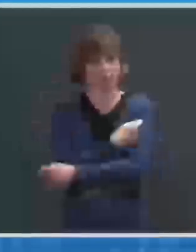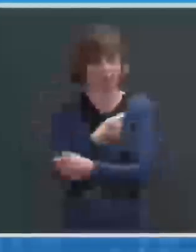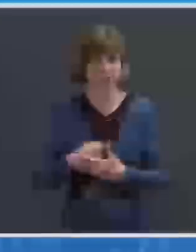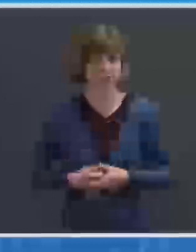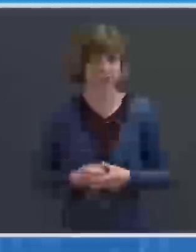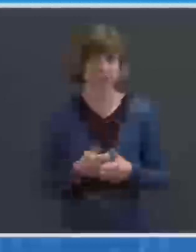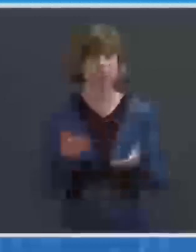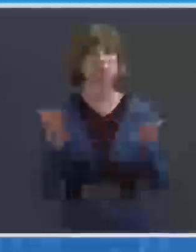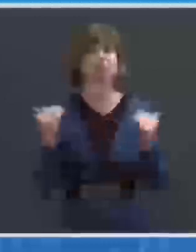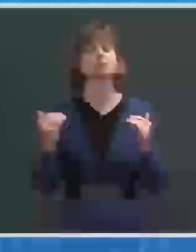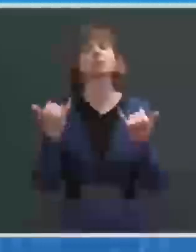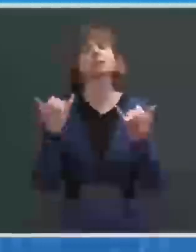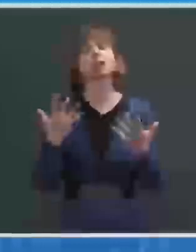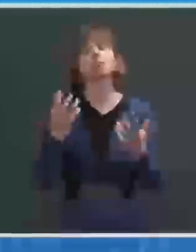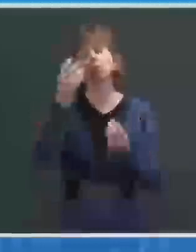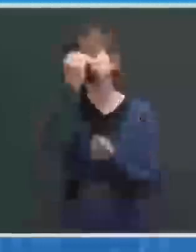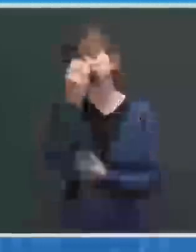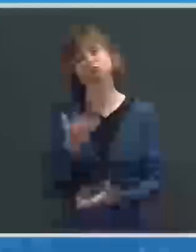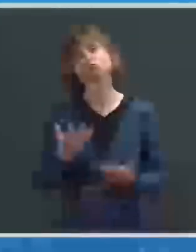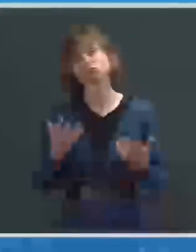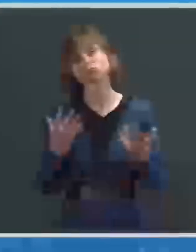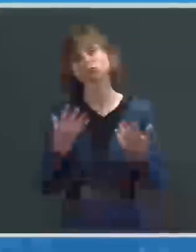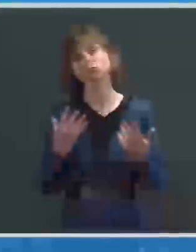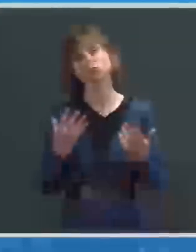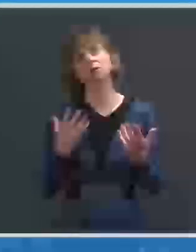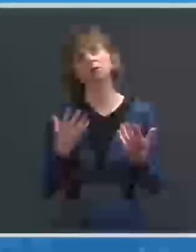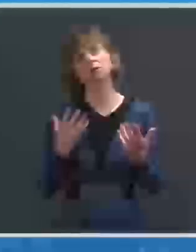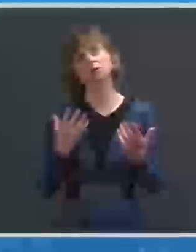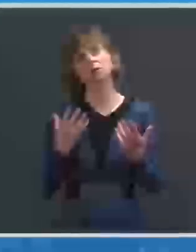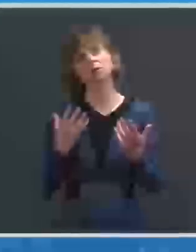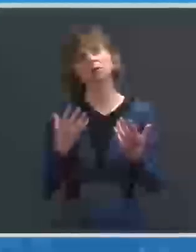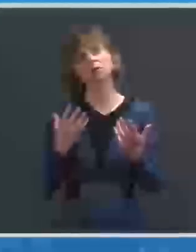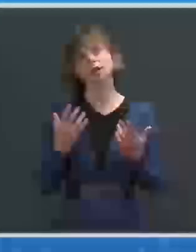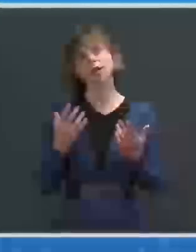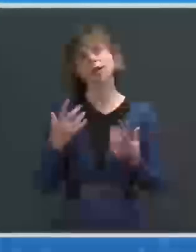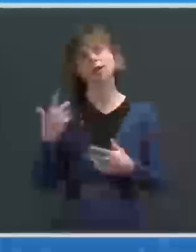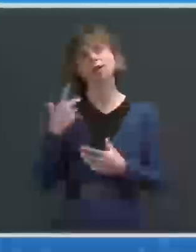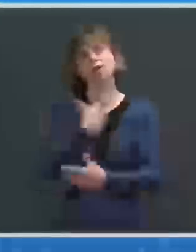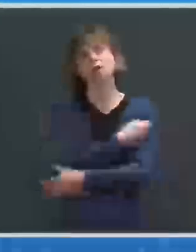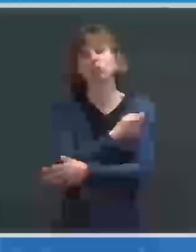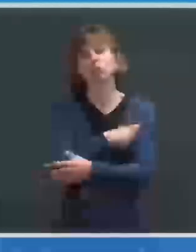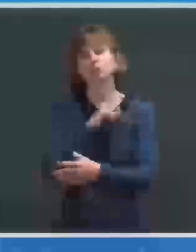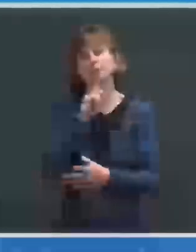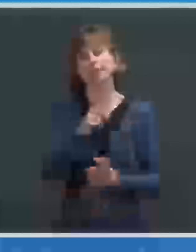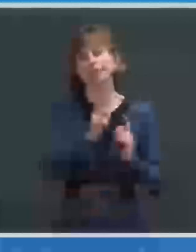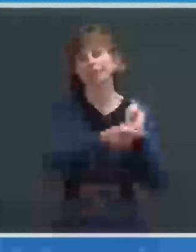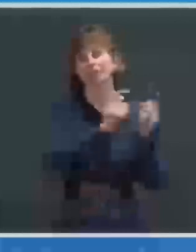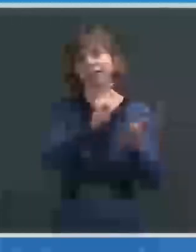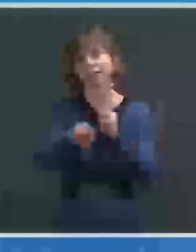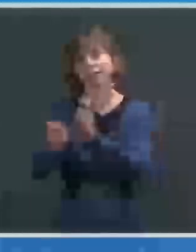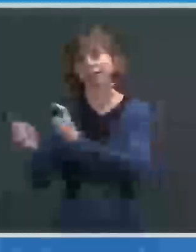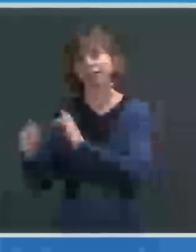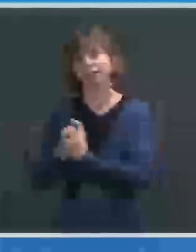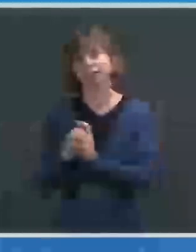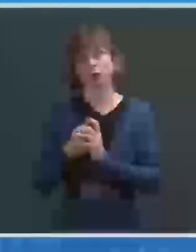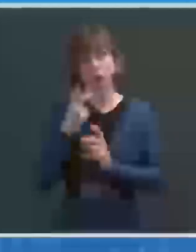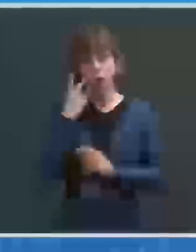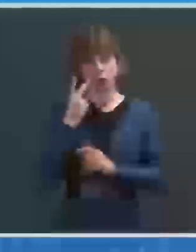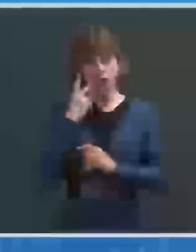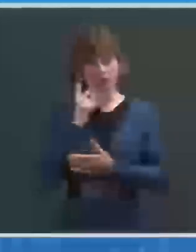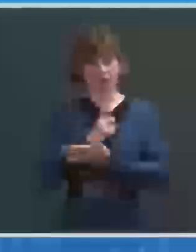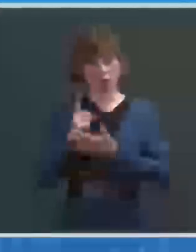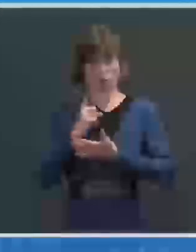Next, I want to provide an update on the pace of doses being administered. As you can see on our weekly vaccination